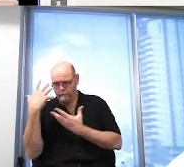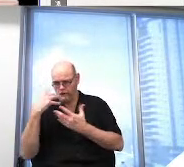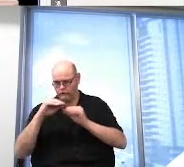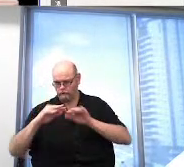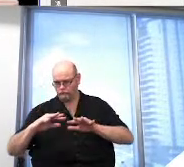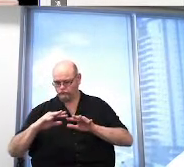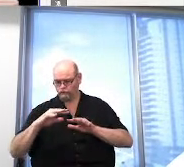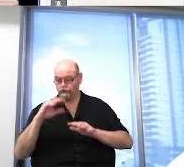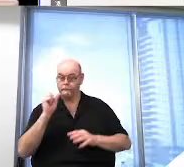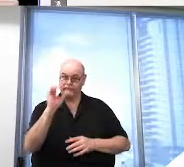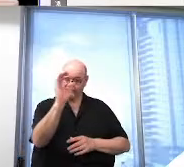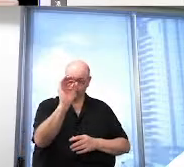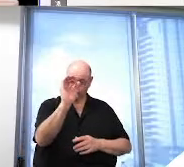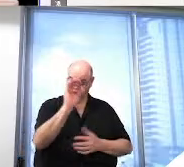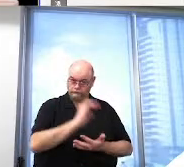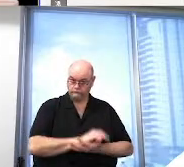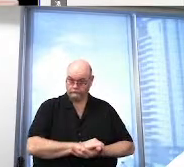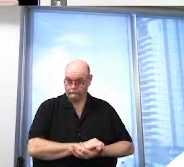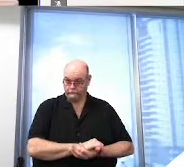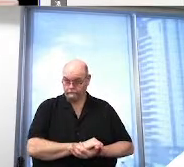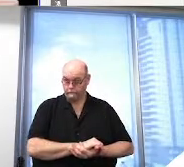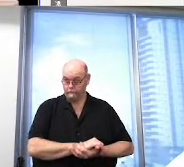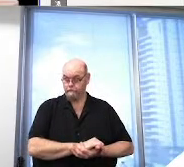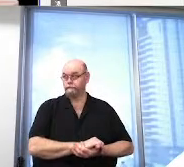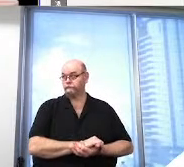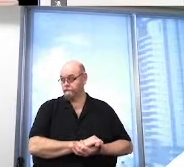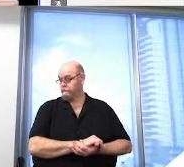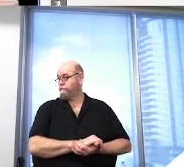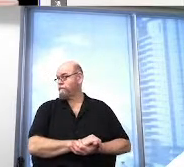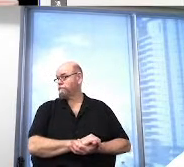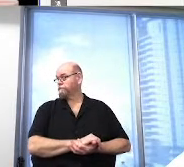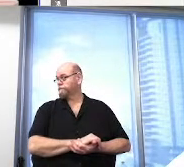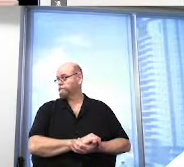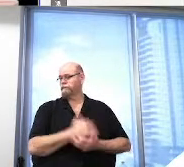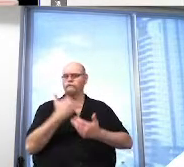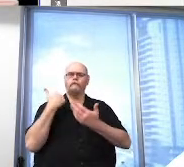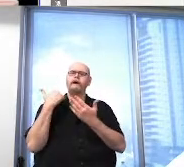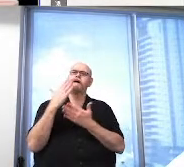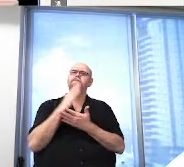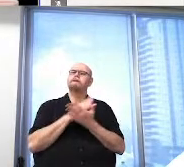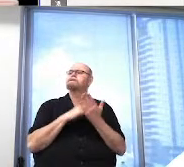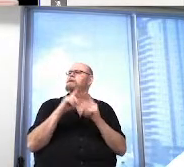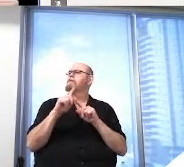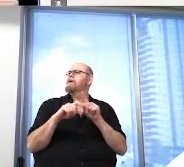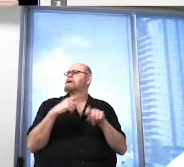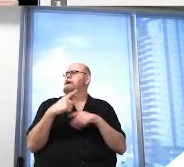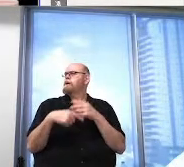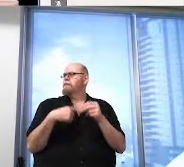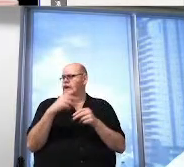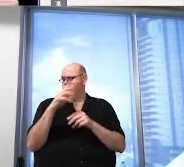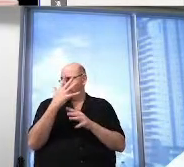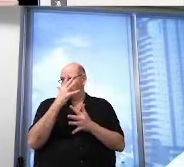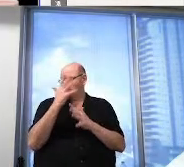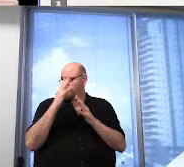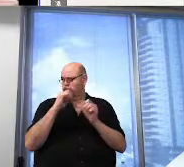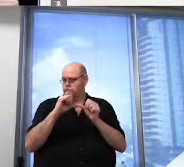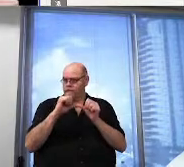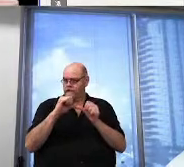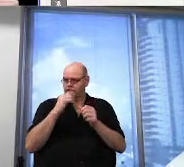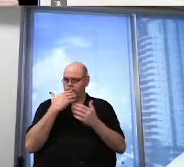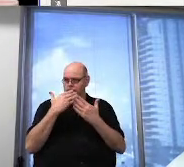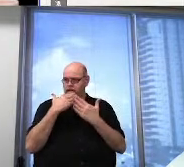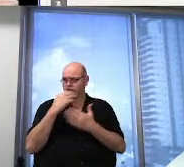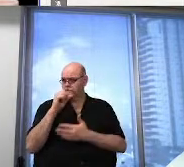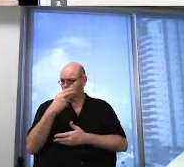done? Distribution? 0. Sir? 0. Okay. All right. Mr. Schiffman has some questions on vegetation management. Thank you for